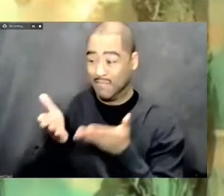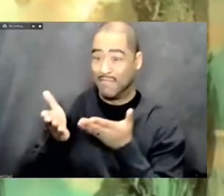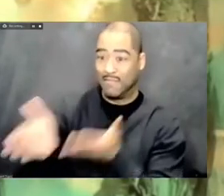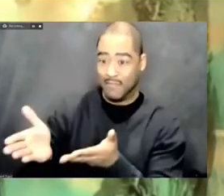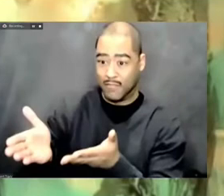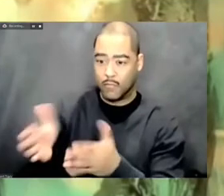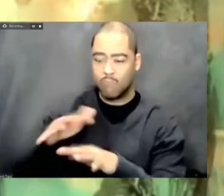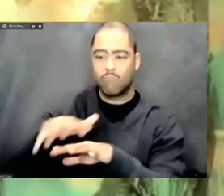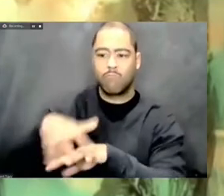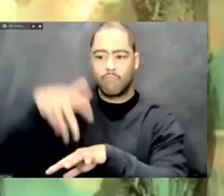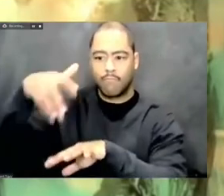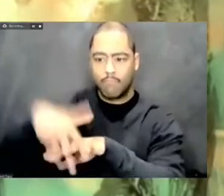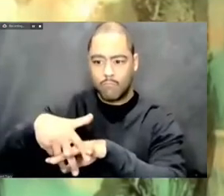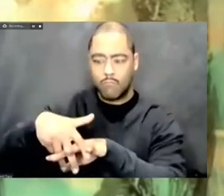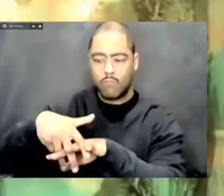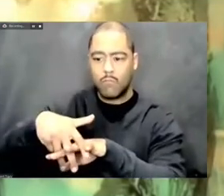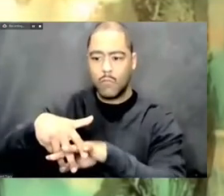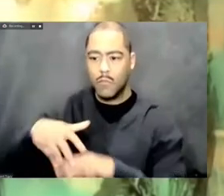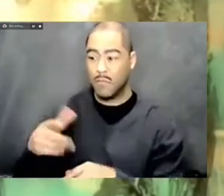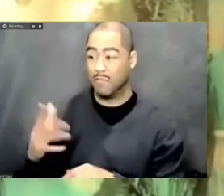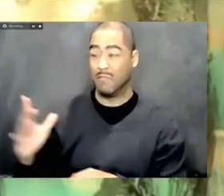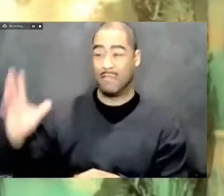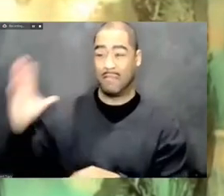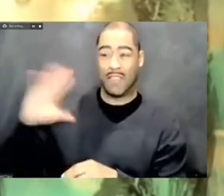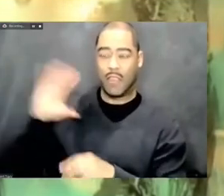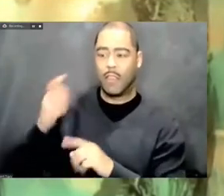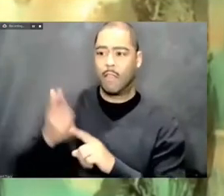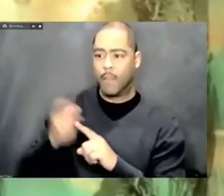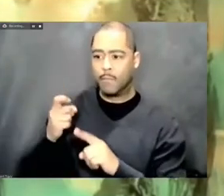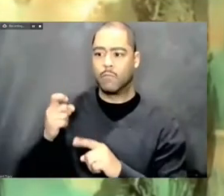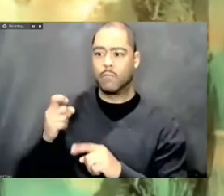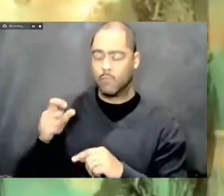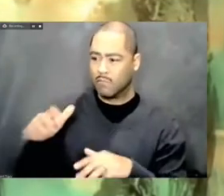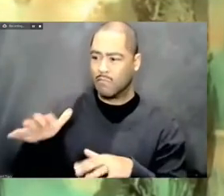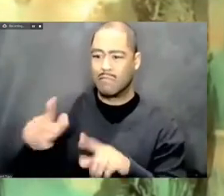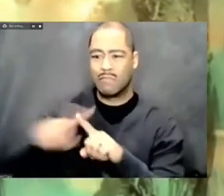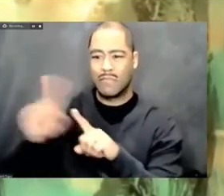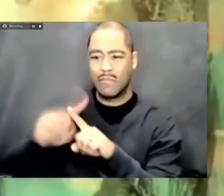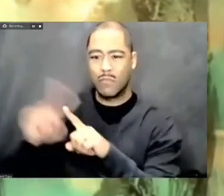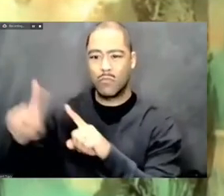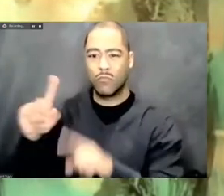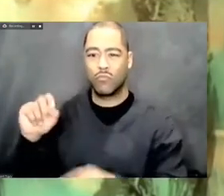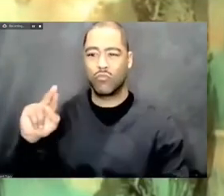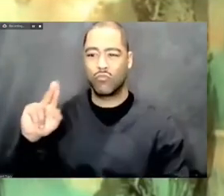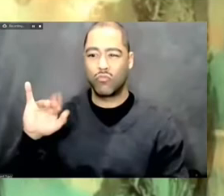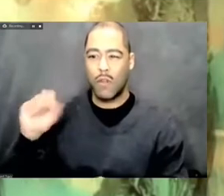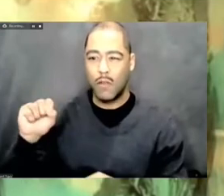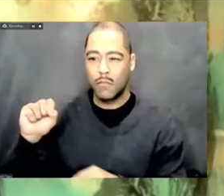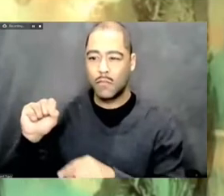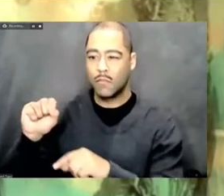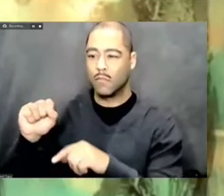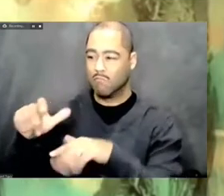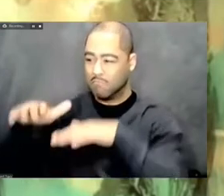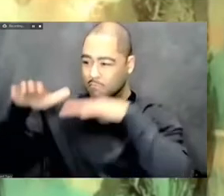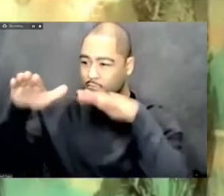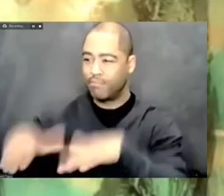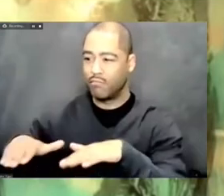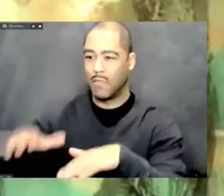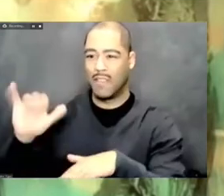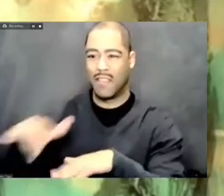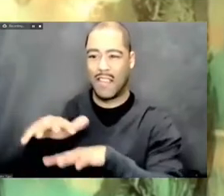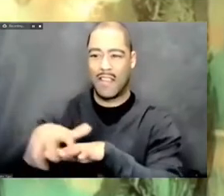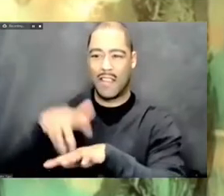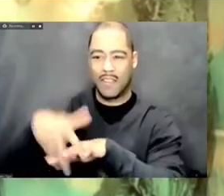contemporary lands of indigenous people. Contra Costa and all its participating schools and institutions